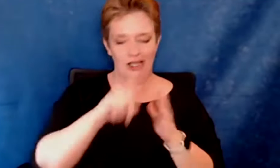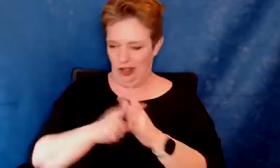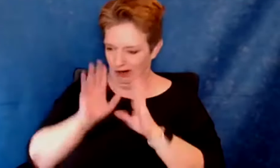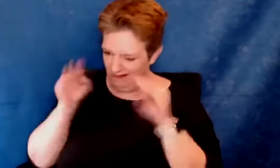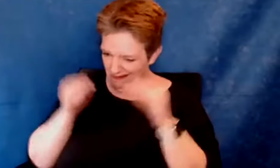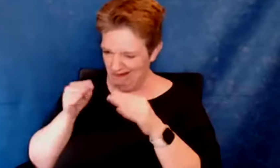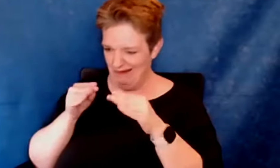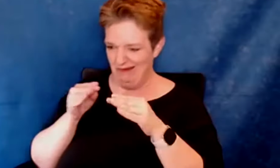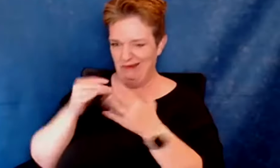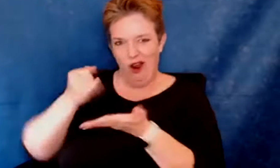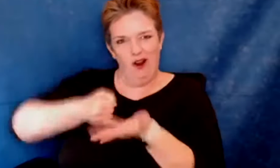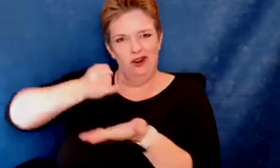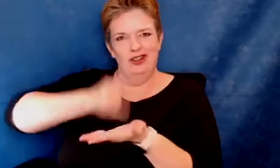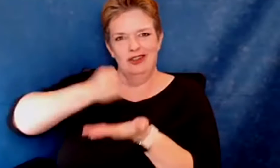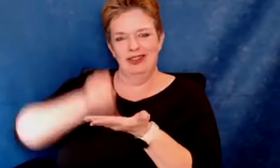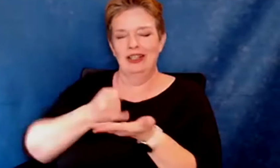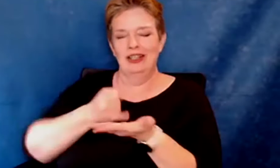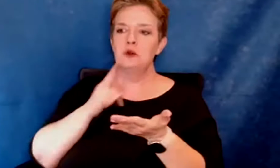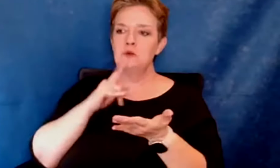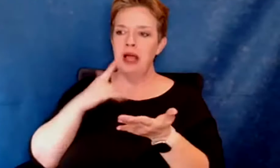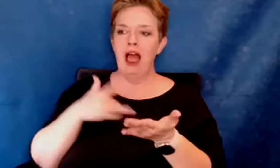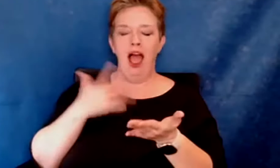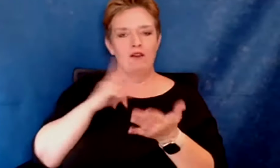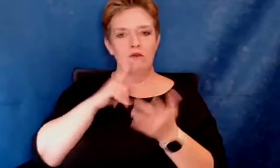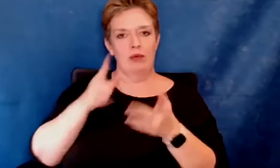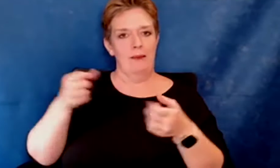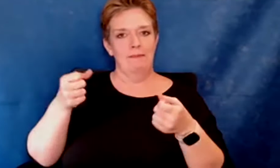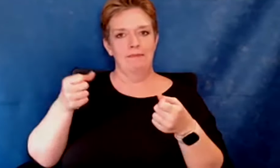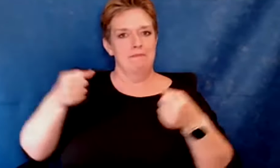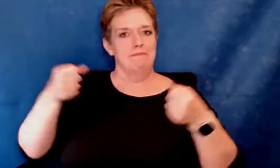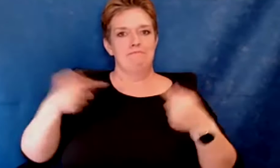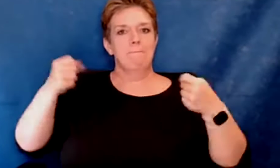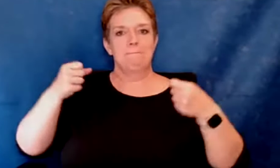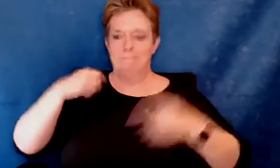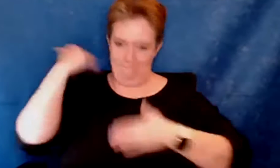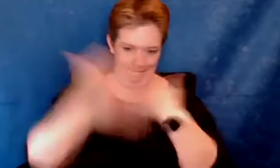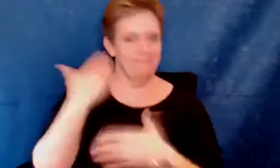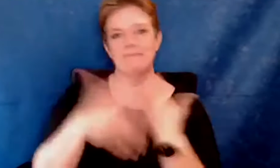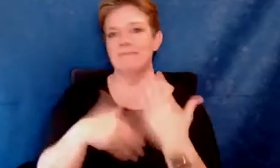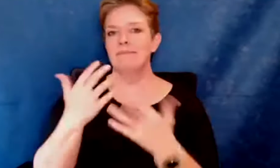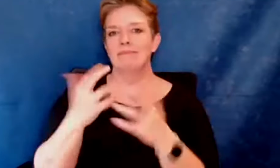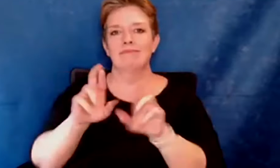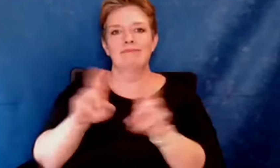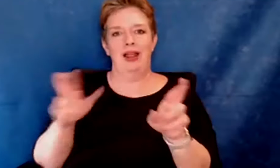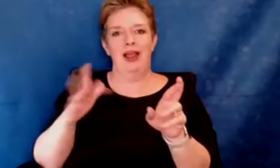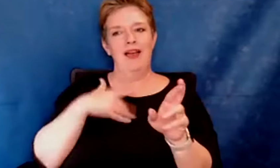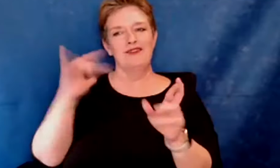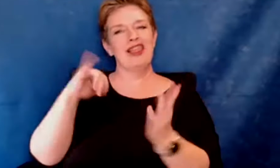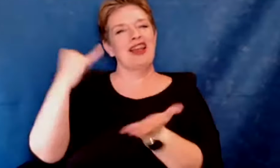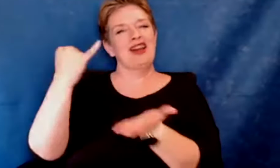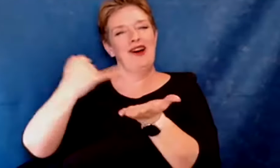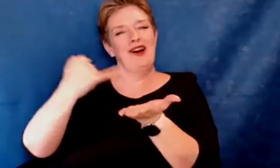So I think it's kind of kickstarted my art practice and got me back on track for feeling like an artist again.